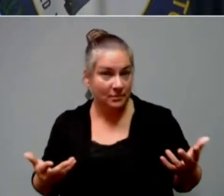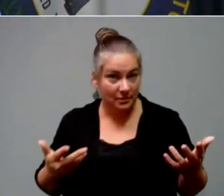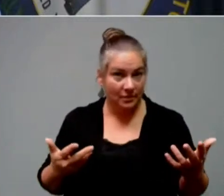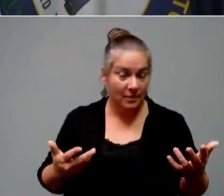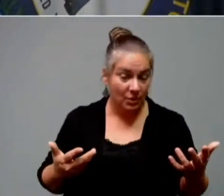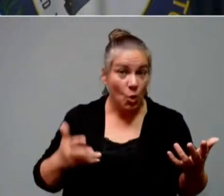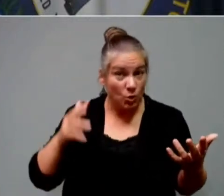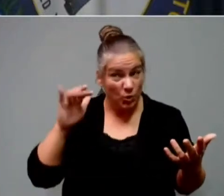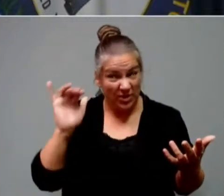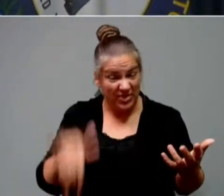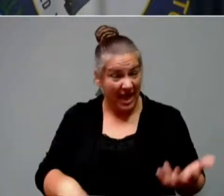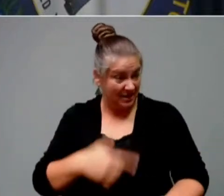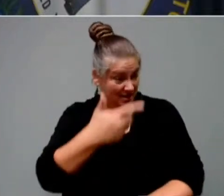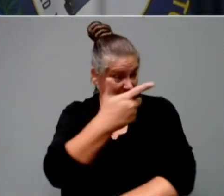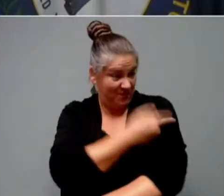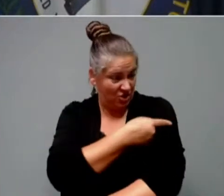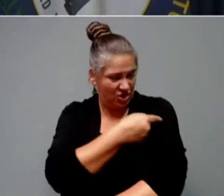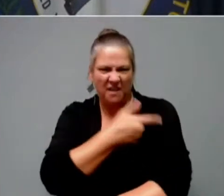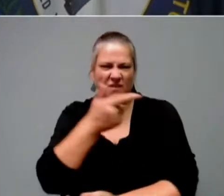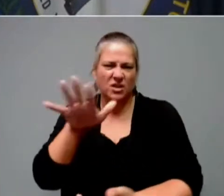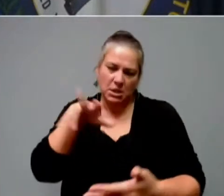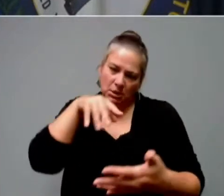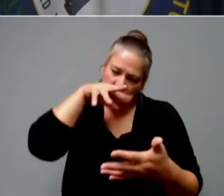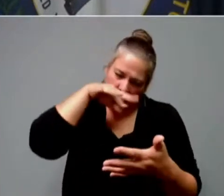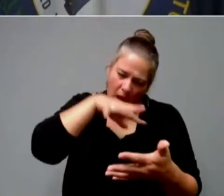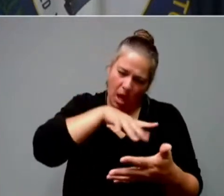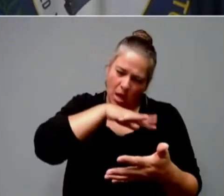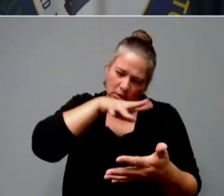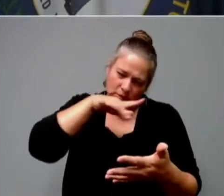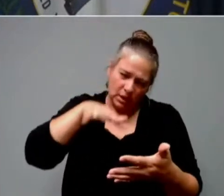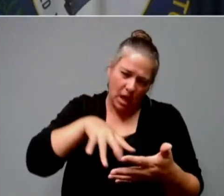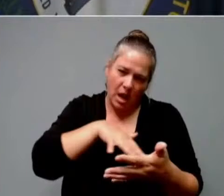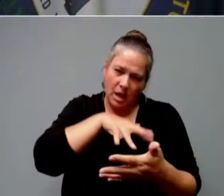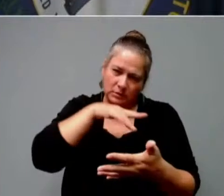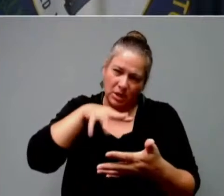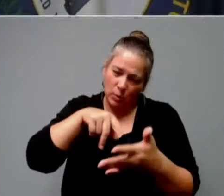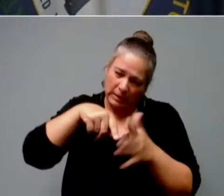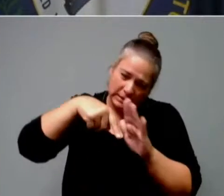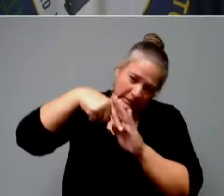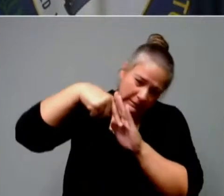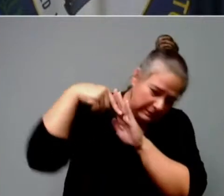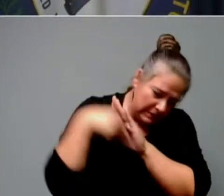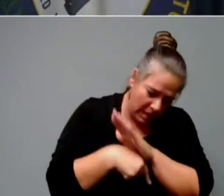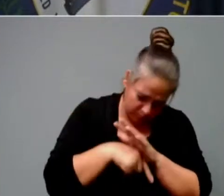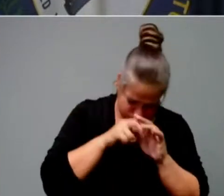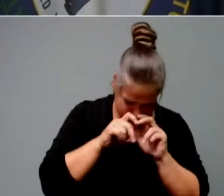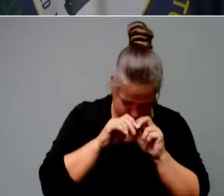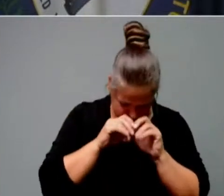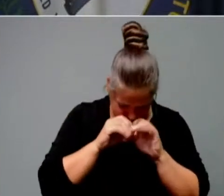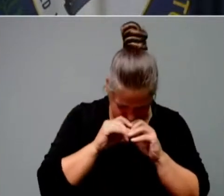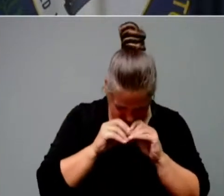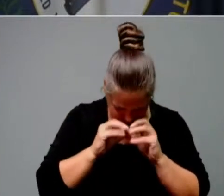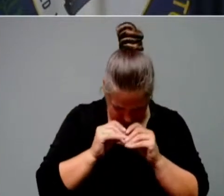heavily studied, heavily scrutinized, heavily monitored, and rapidly deployed pharmaceuticals that